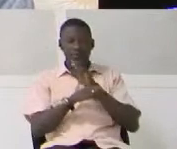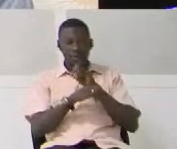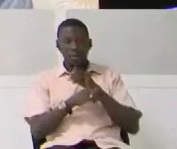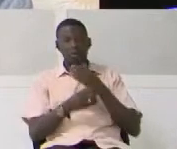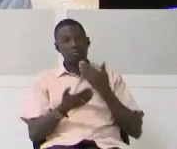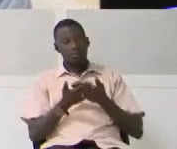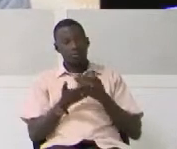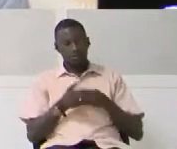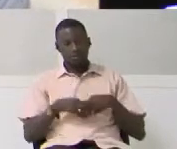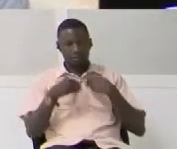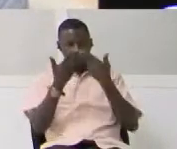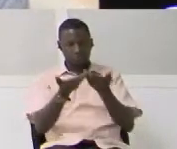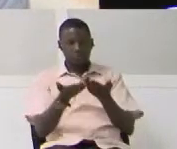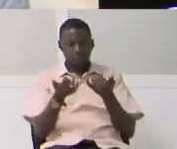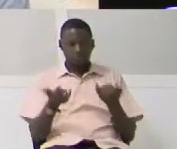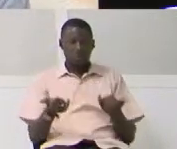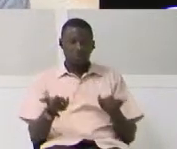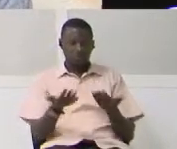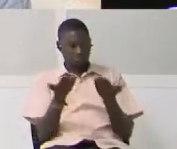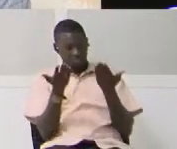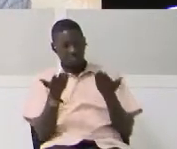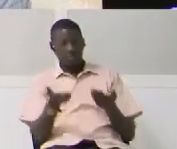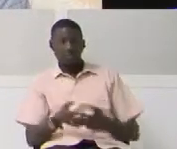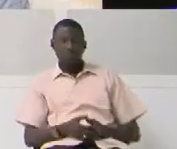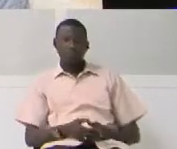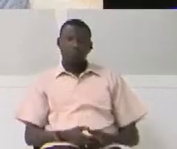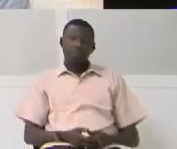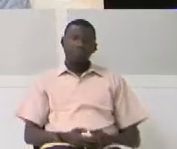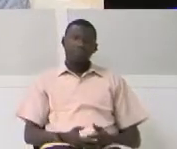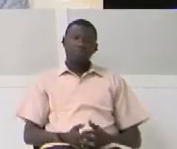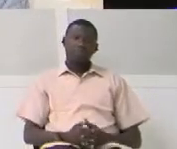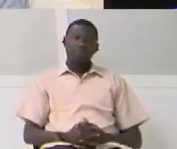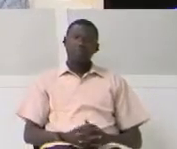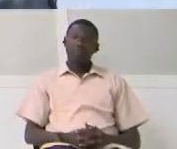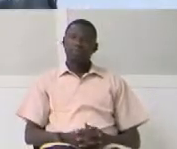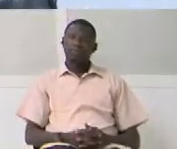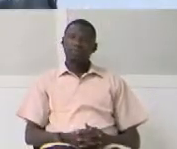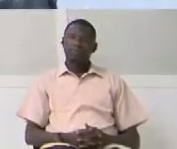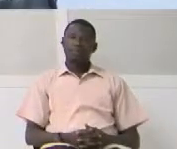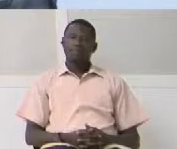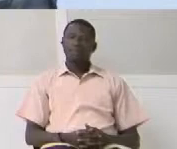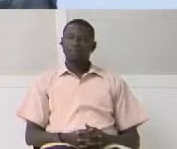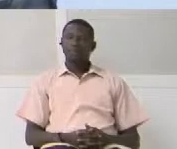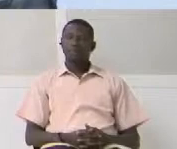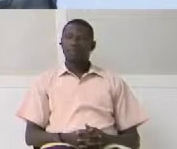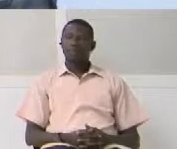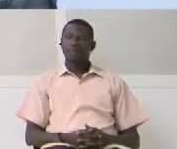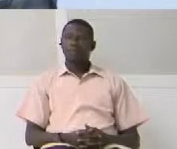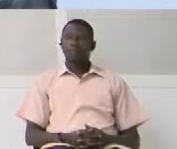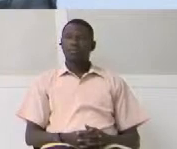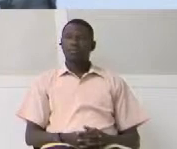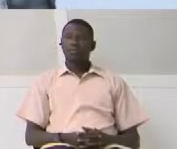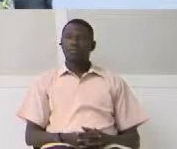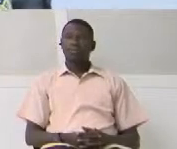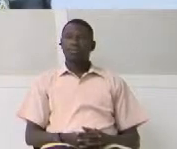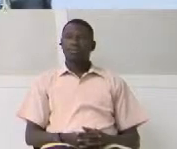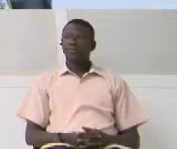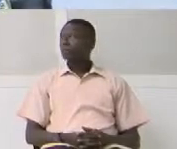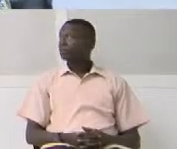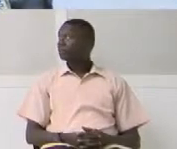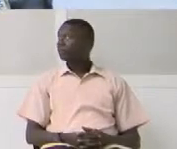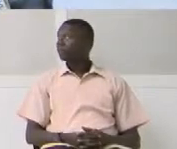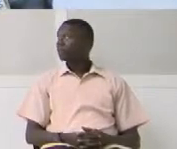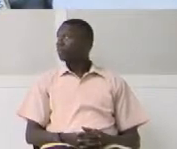now. Njai, if you have any questions, please proceed to do so now. Well,